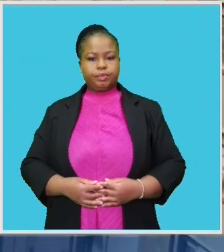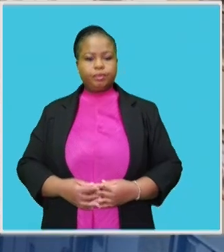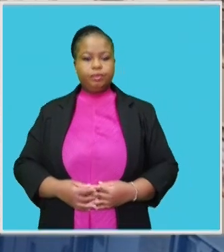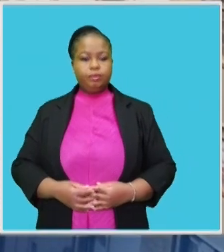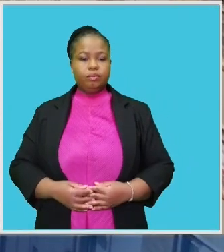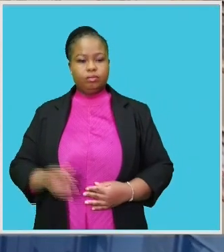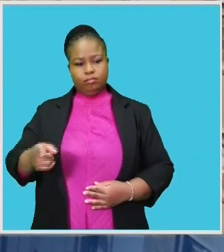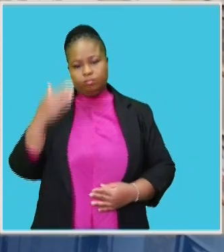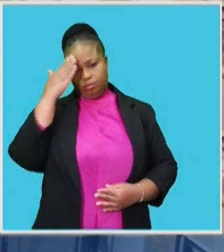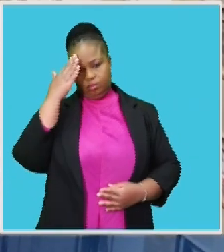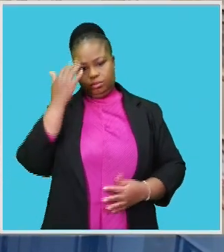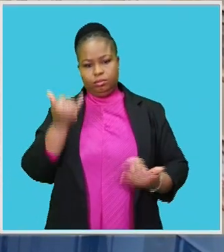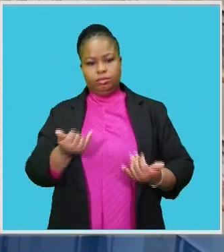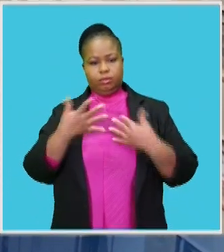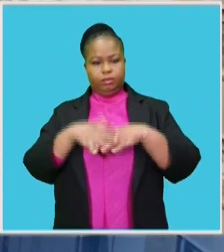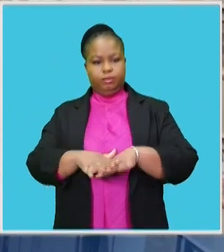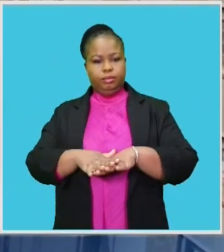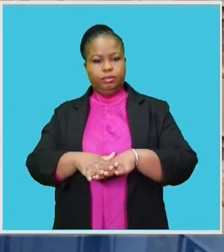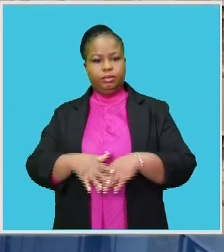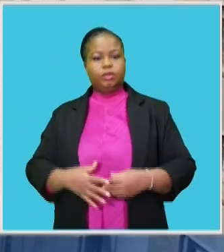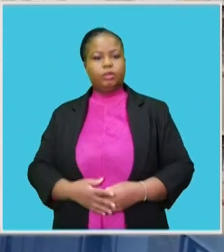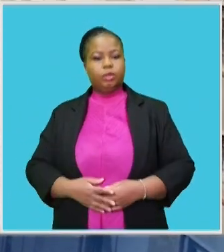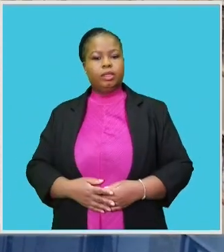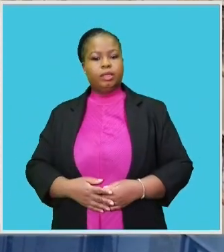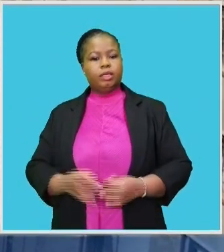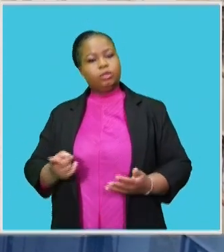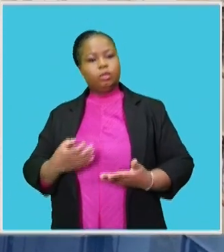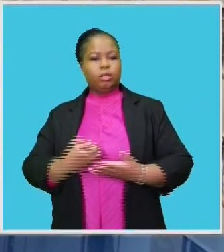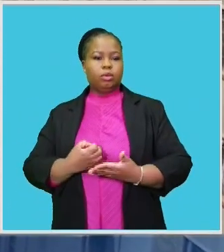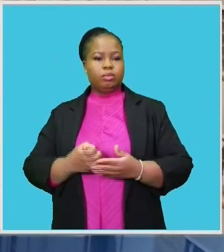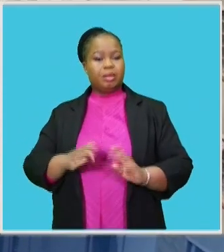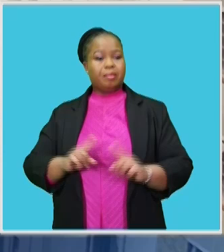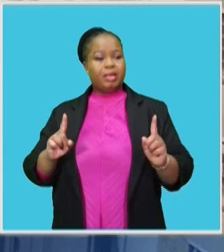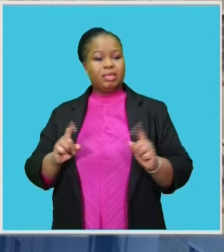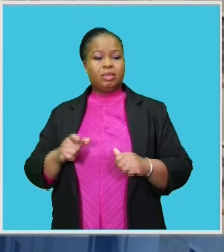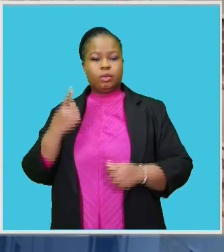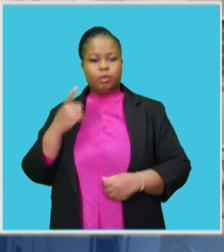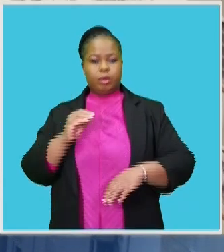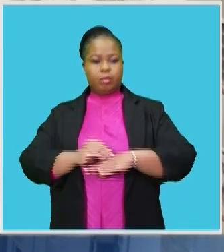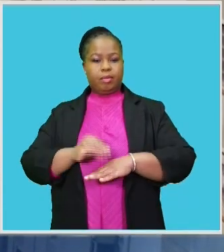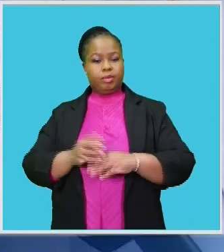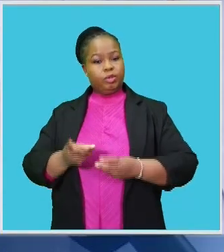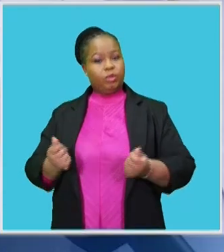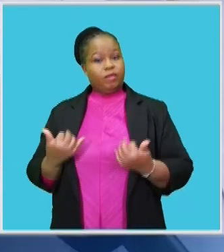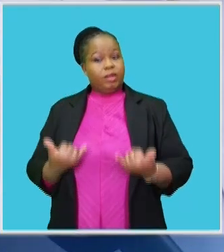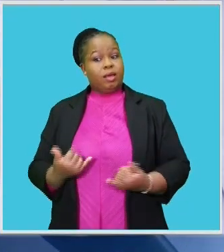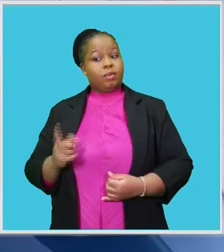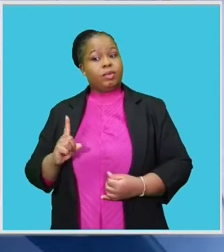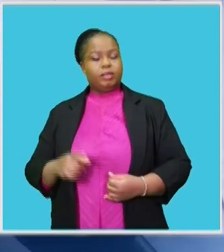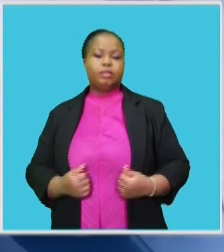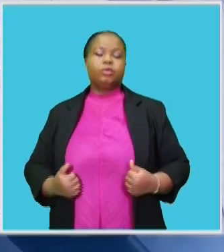know, we are continuing implementing evacuation orders. Of course, the only problem that we are resolving now is what we